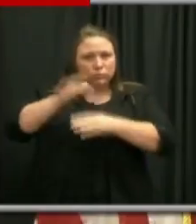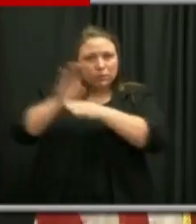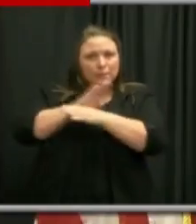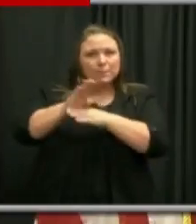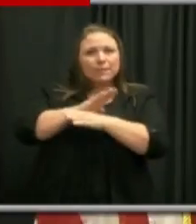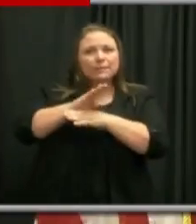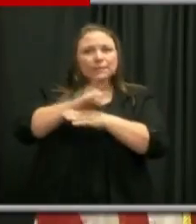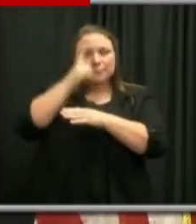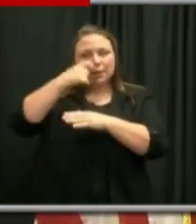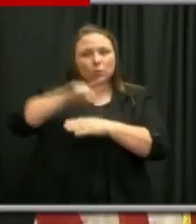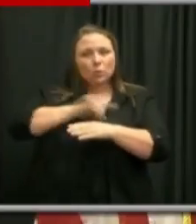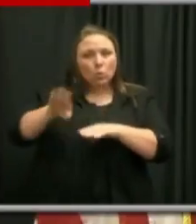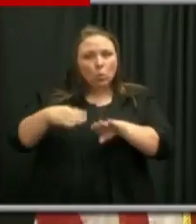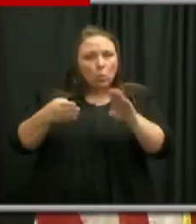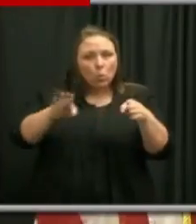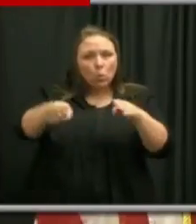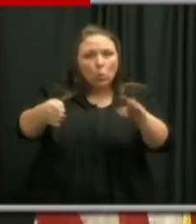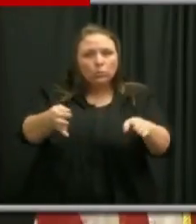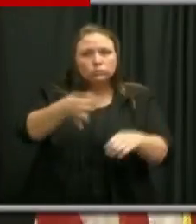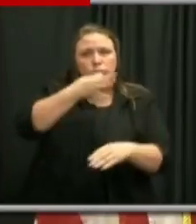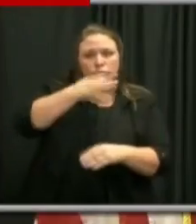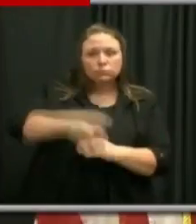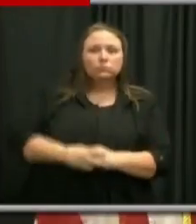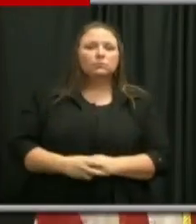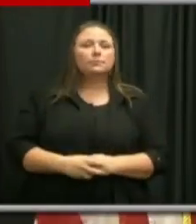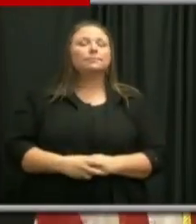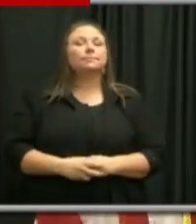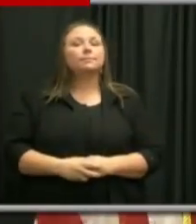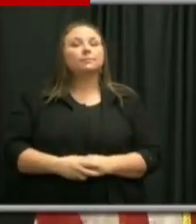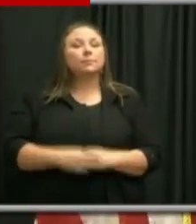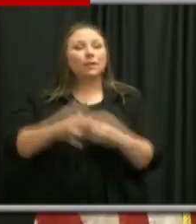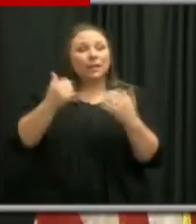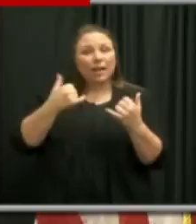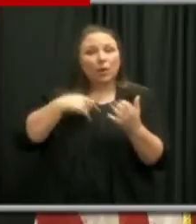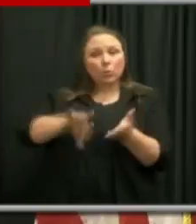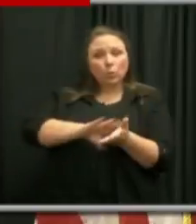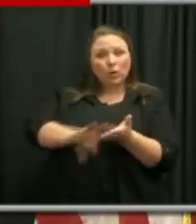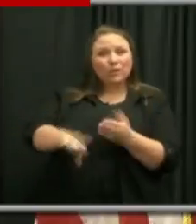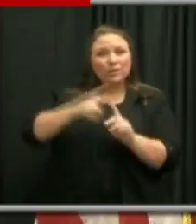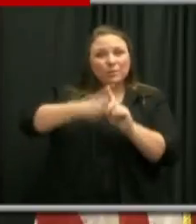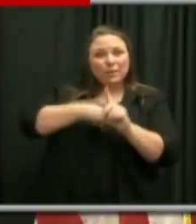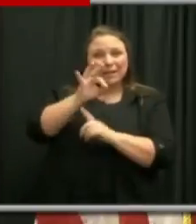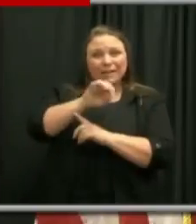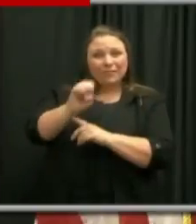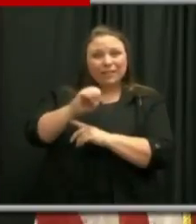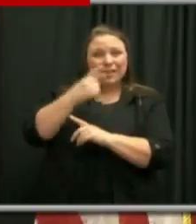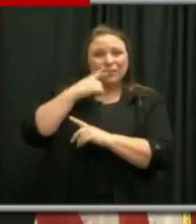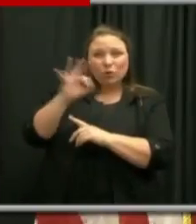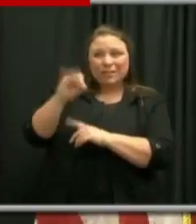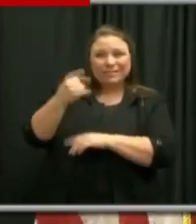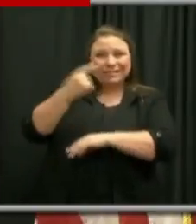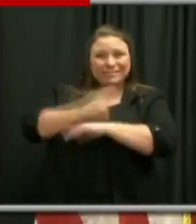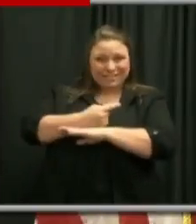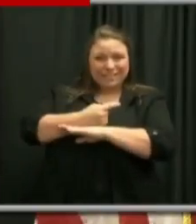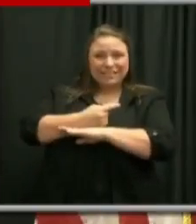businesses begin to reopen. In light of that, we are waiving our monthly fee for 90